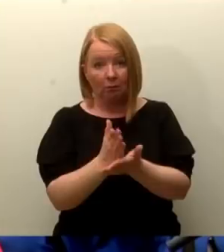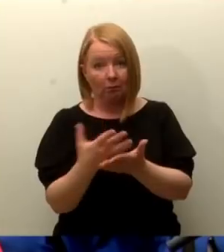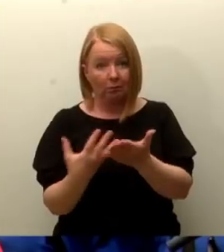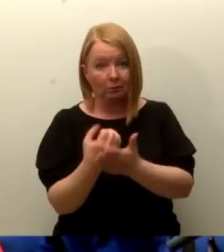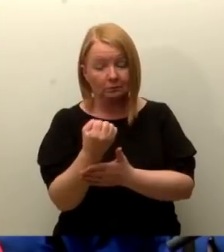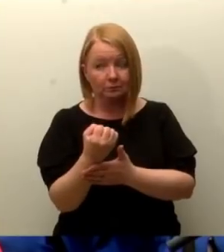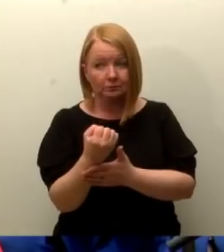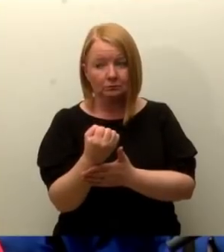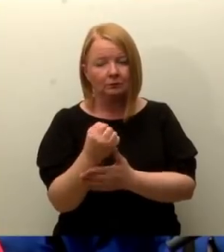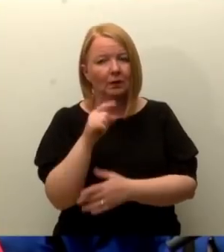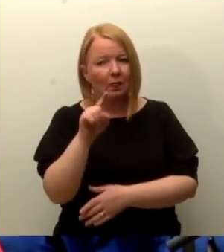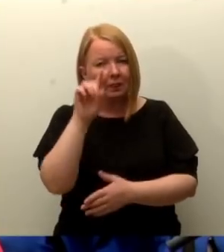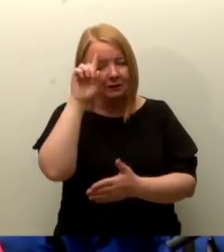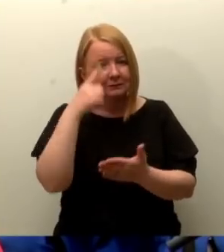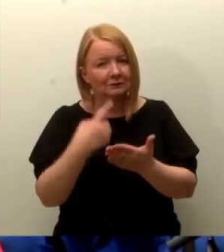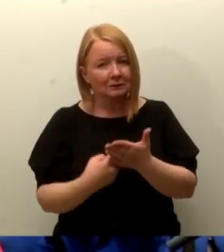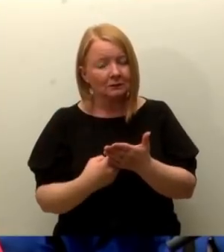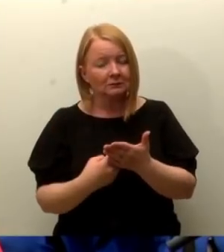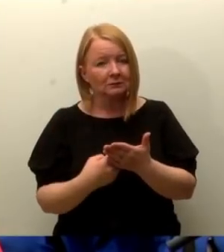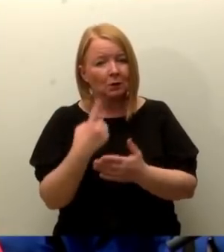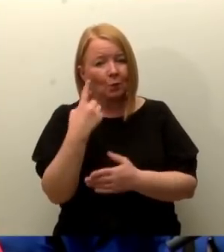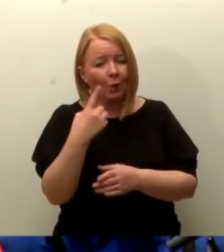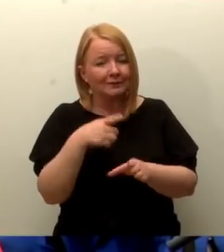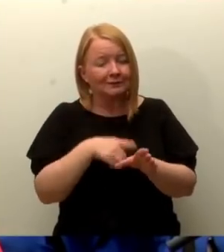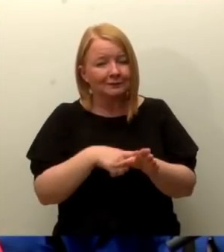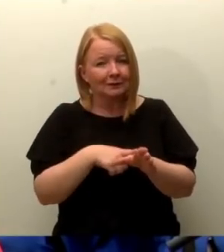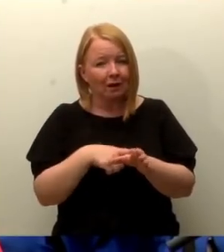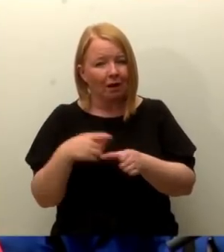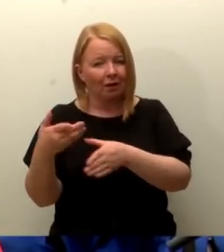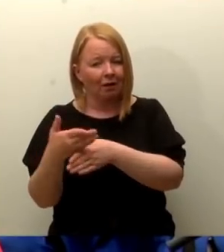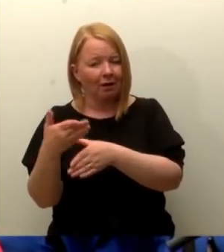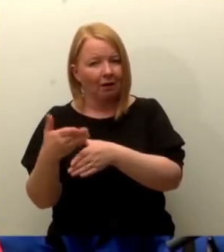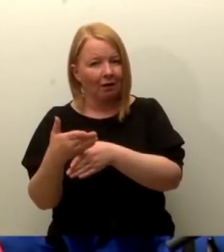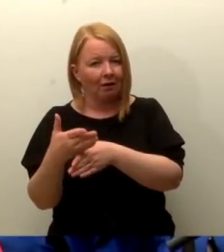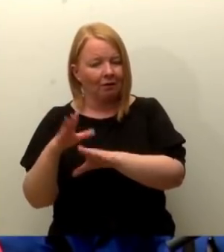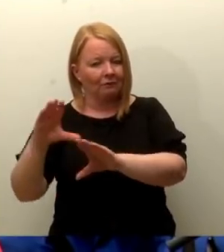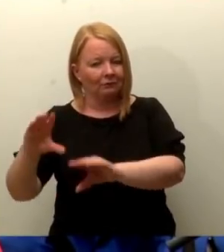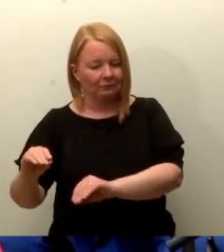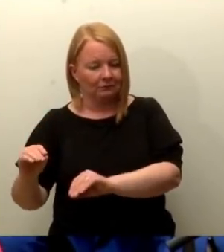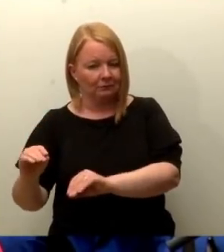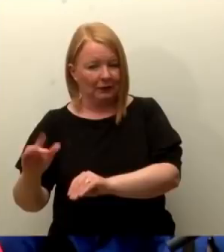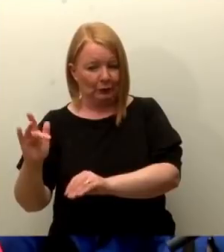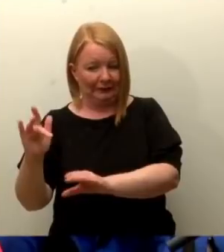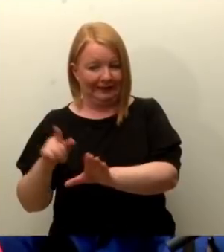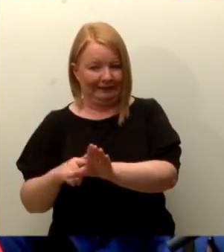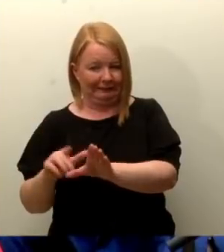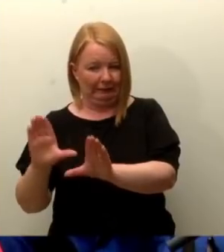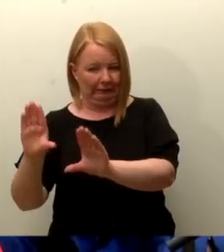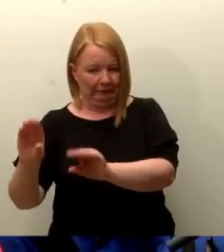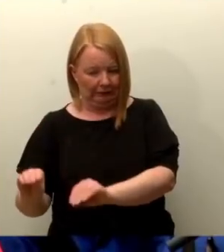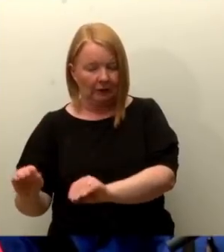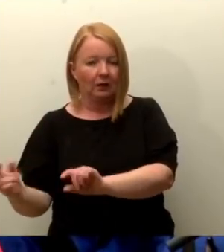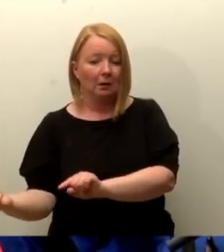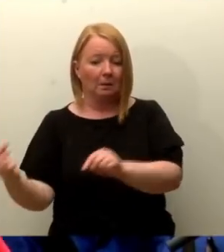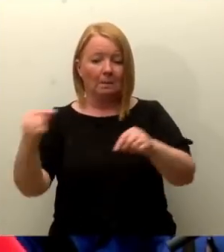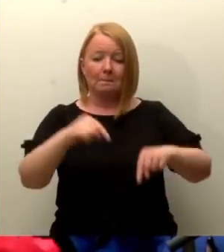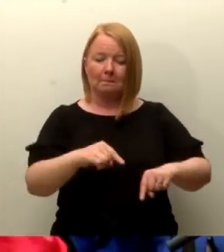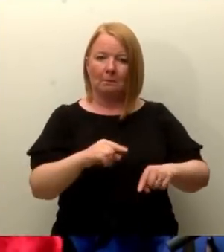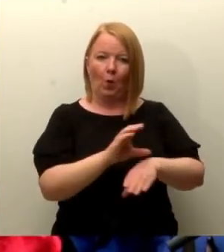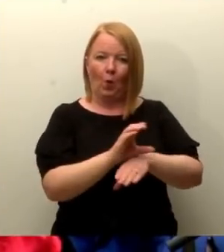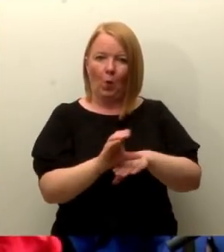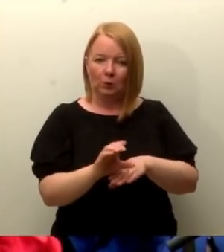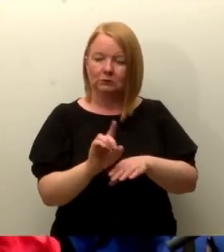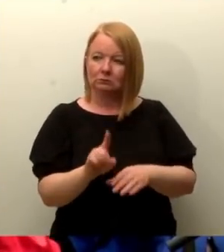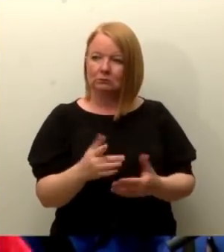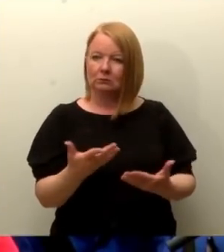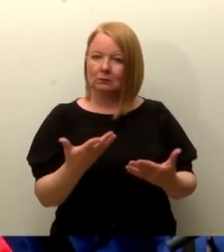then I decided to take 1 year of sabbaticalship from my 10 years practice as an orthopedic surgeon and do this course.